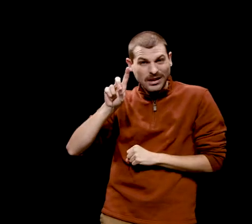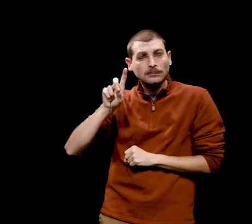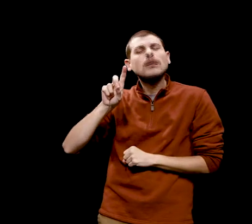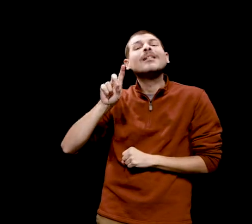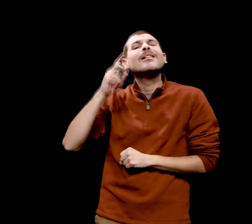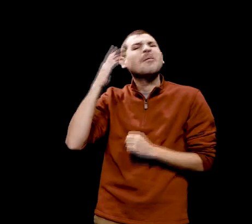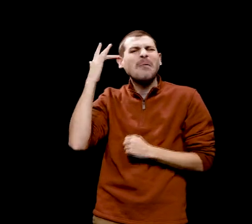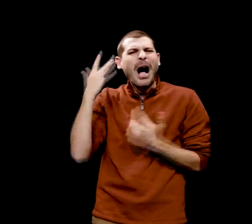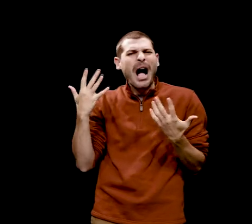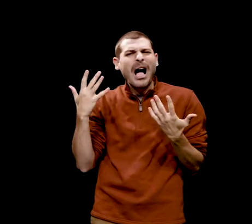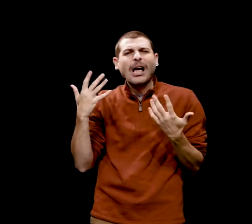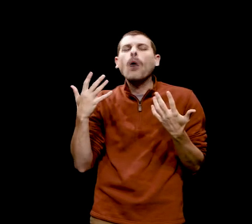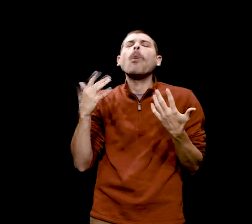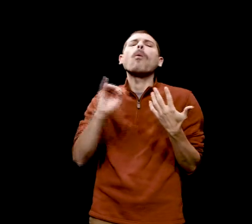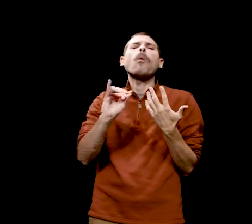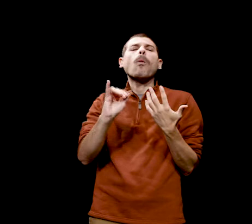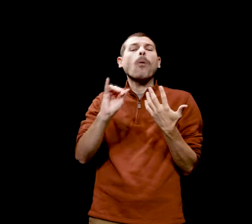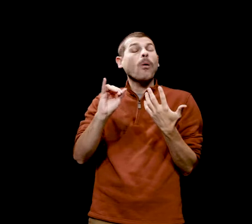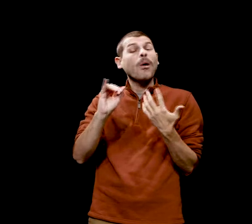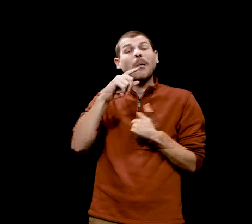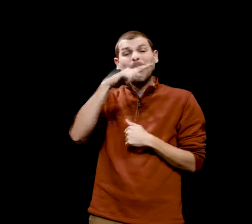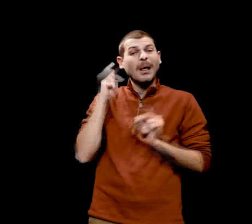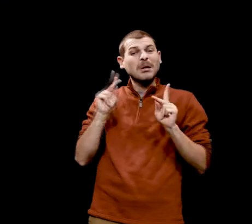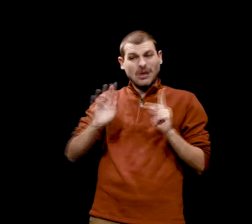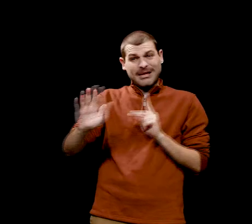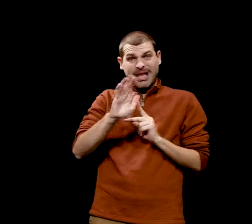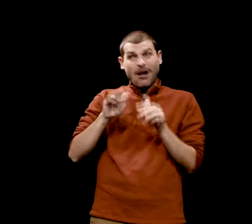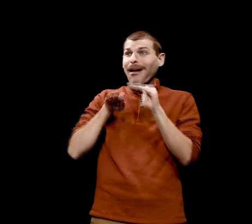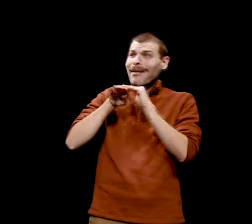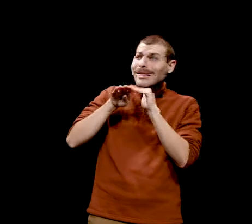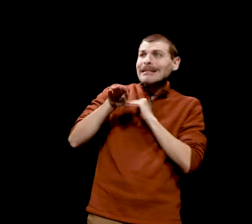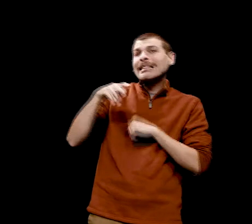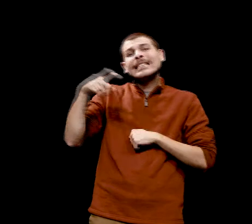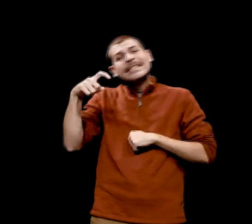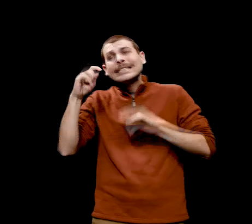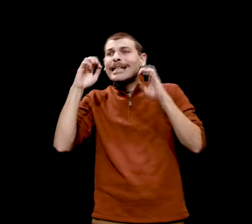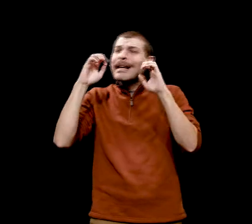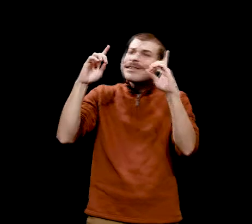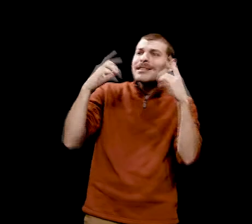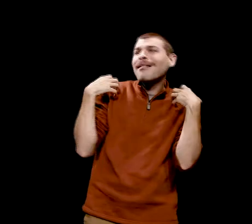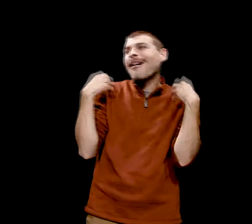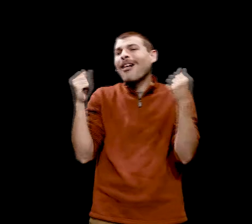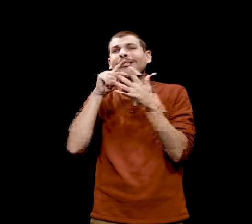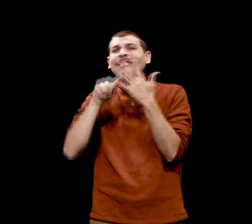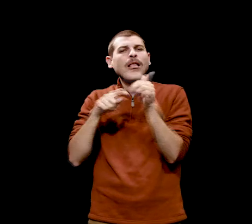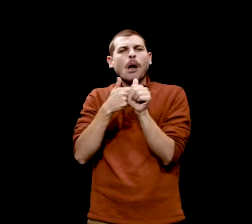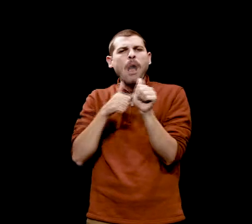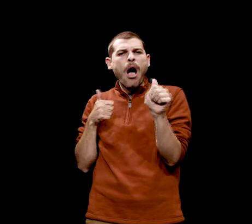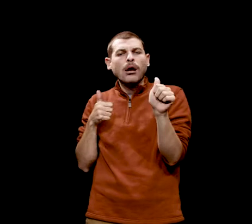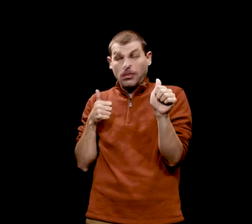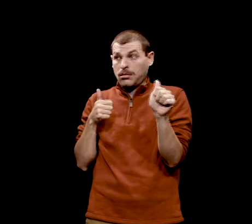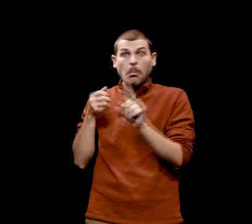crisis began, Black Portlanders were far behind white Portlanders in access to quality education, health, and economic